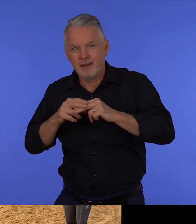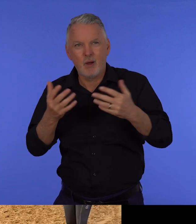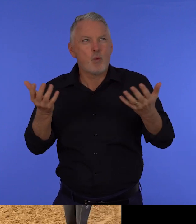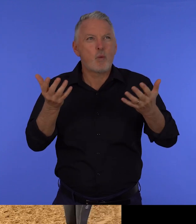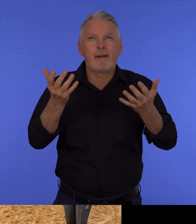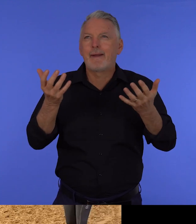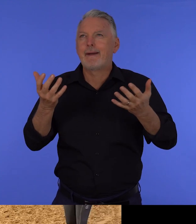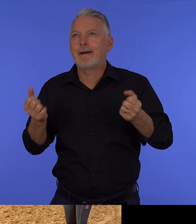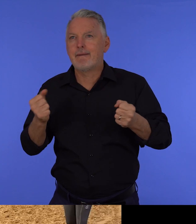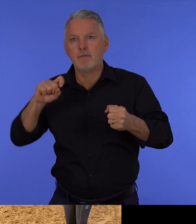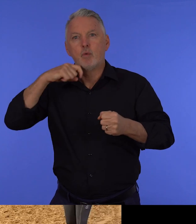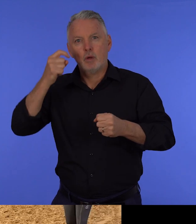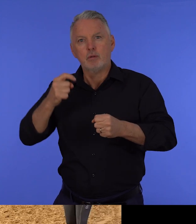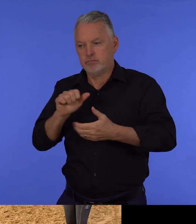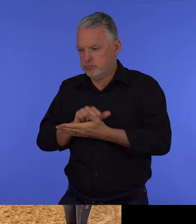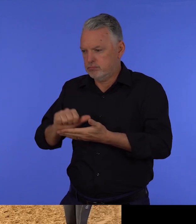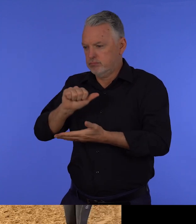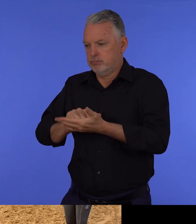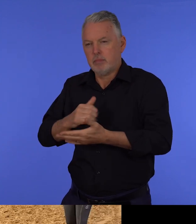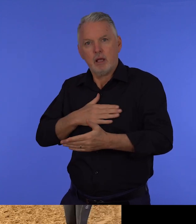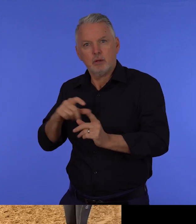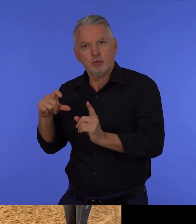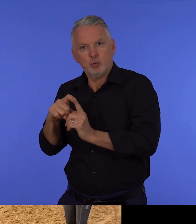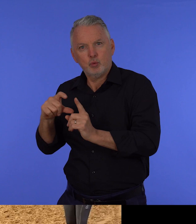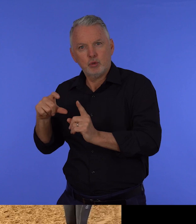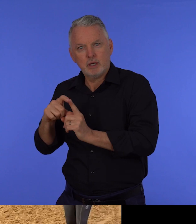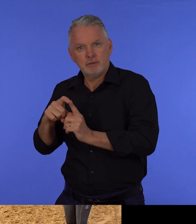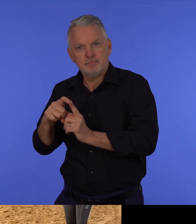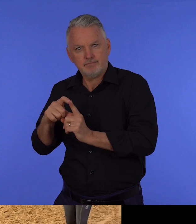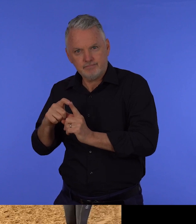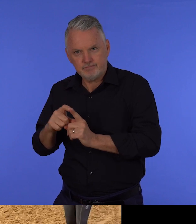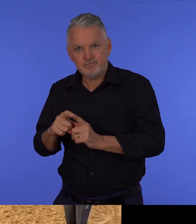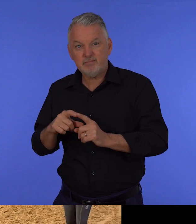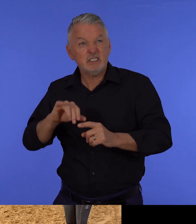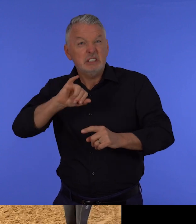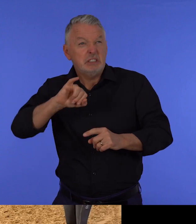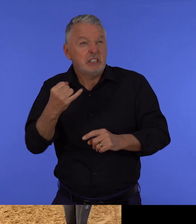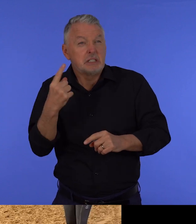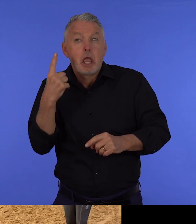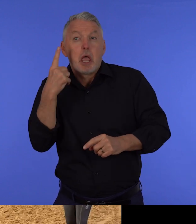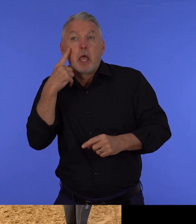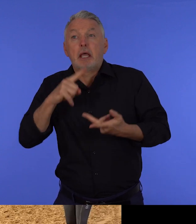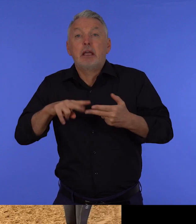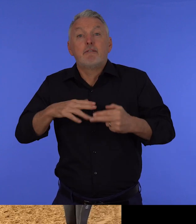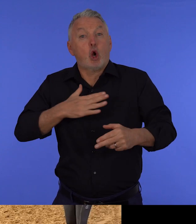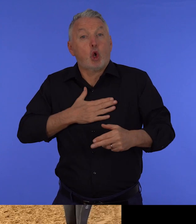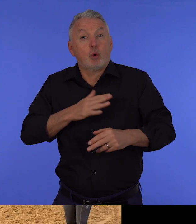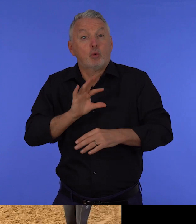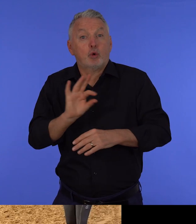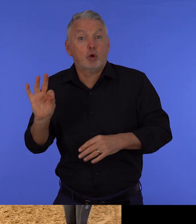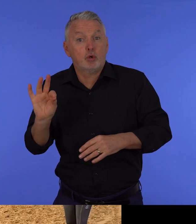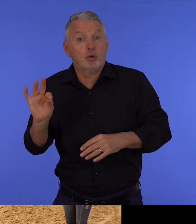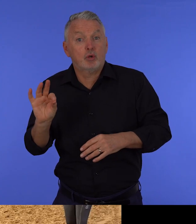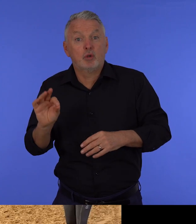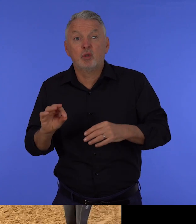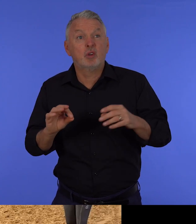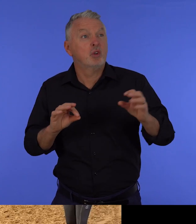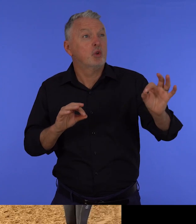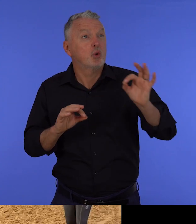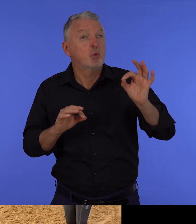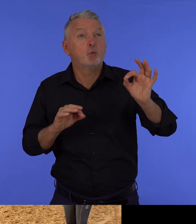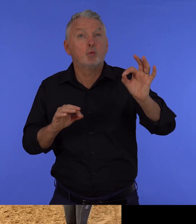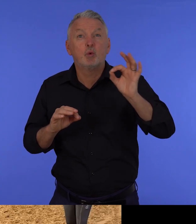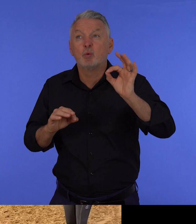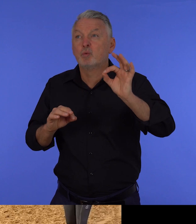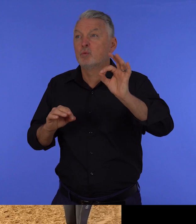local area to try and find a riding school that would take her for a pony ride, just to